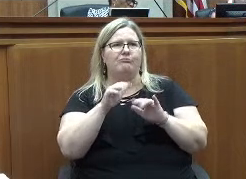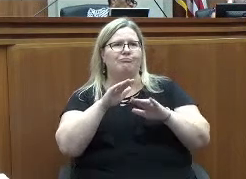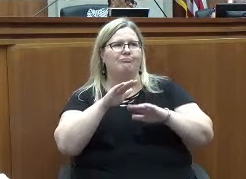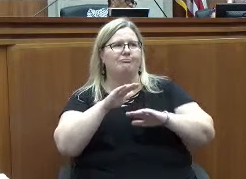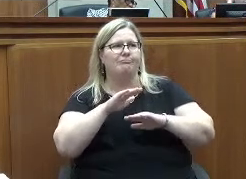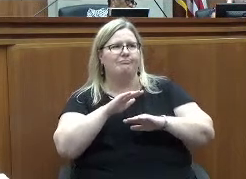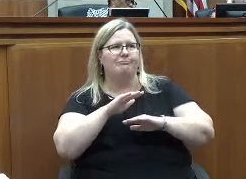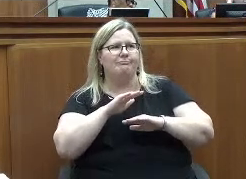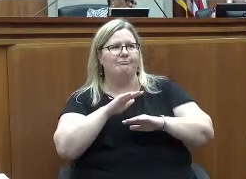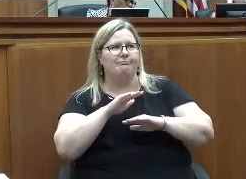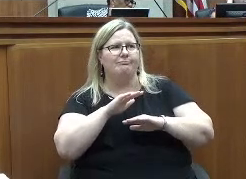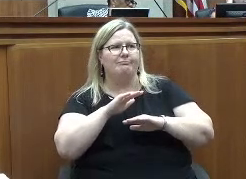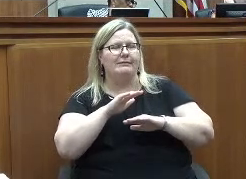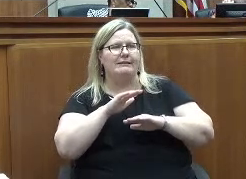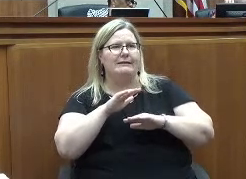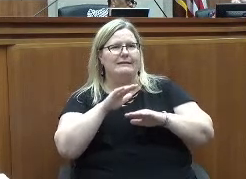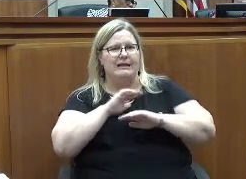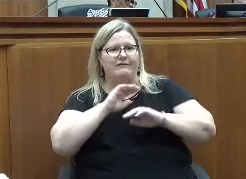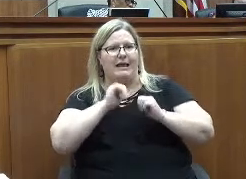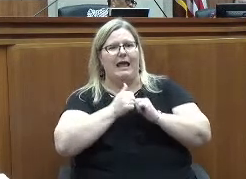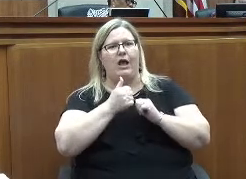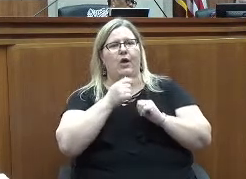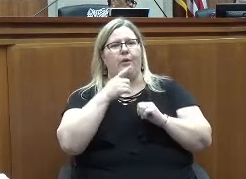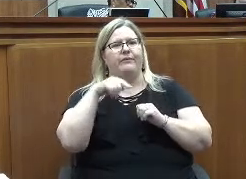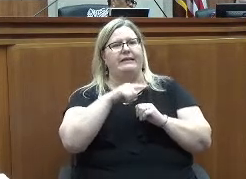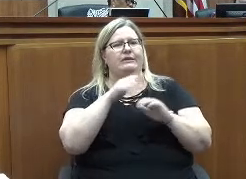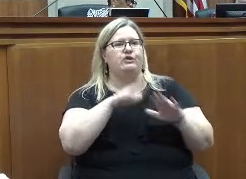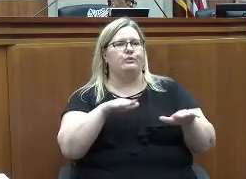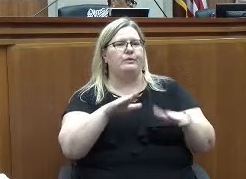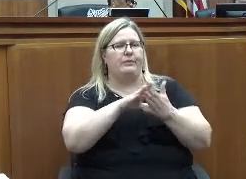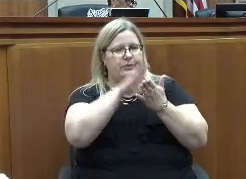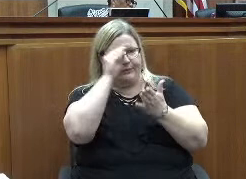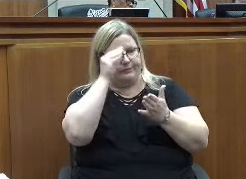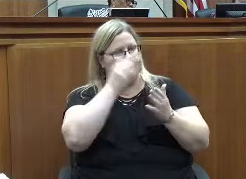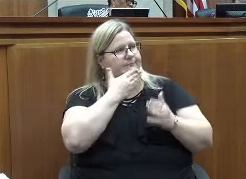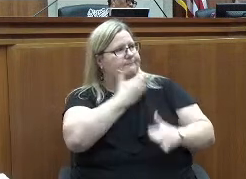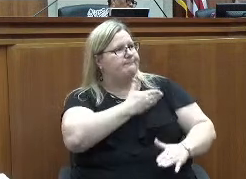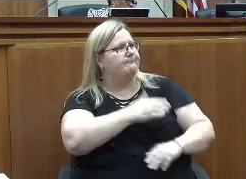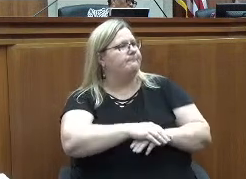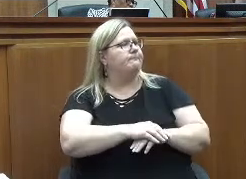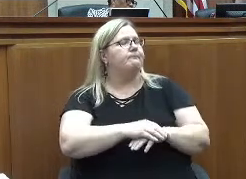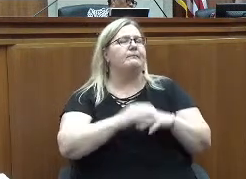how these children may possibly learn. Thank you. Thank you.